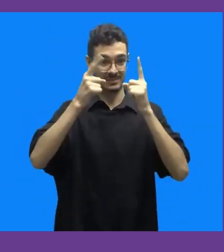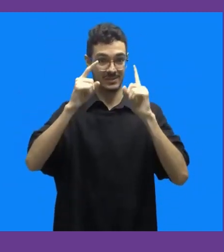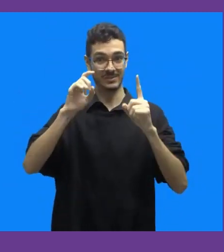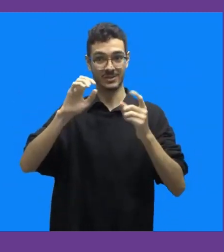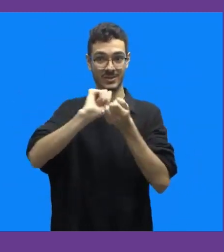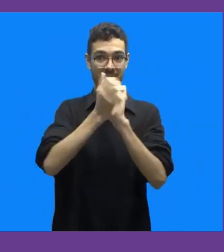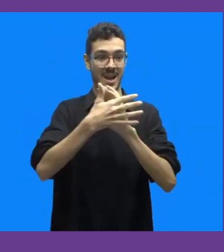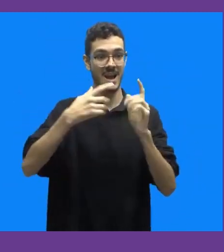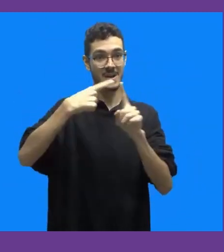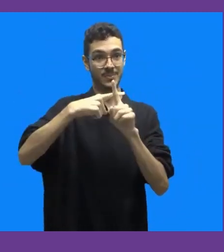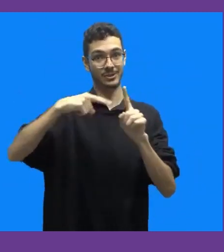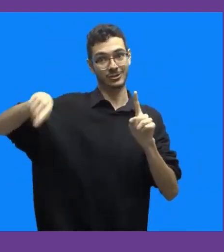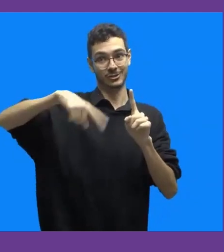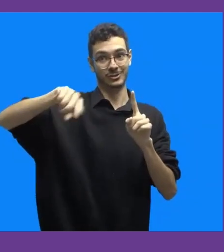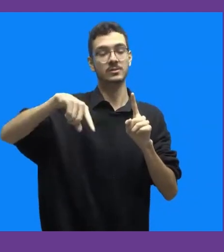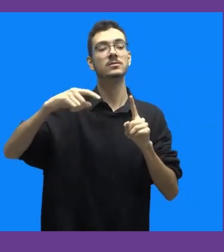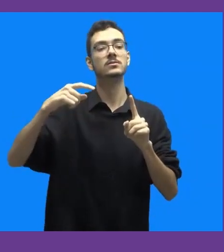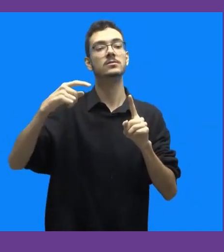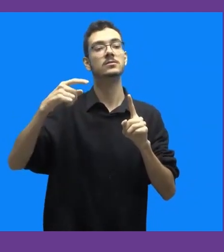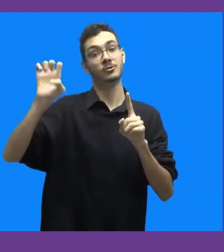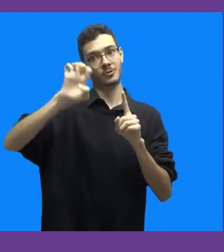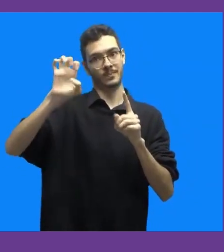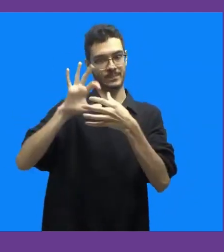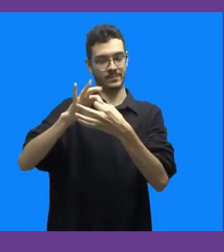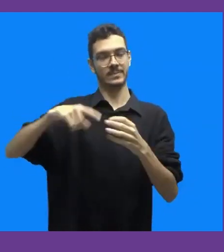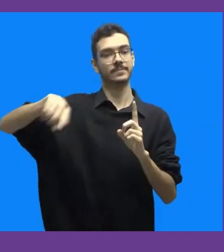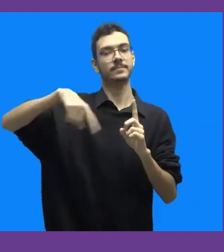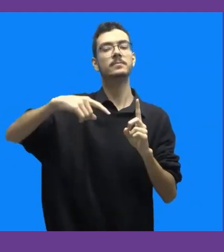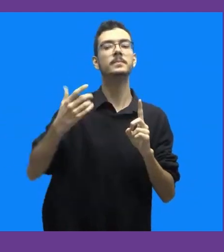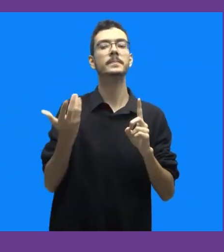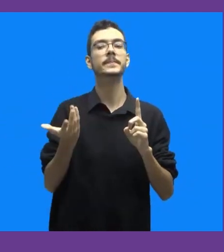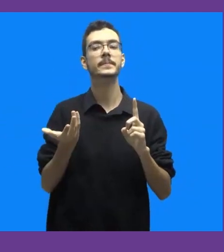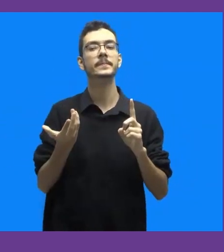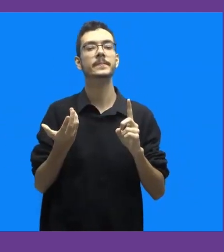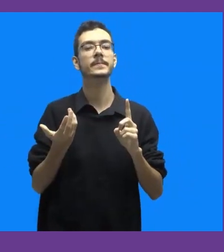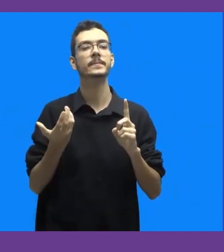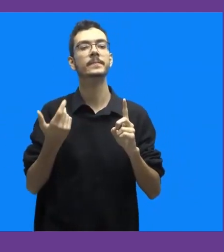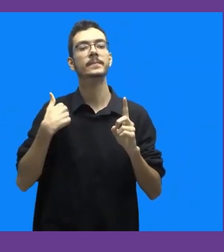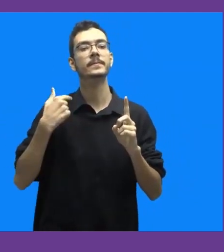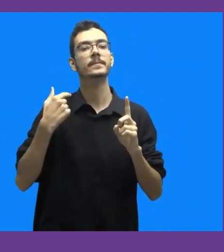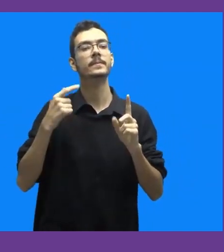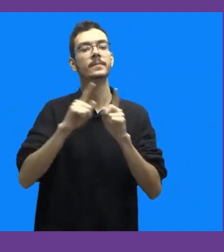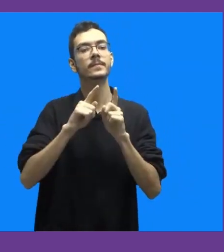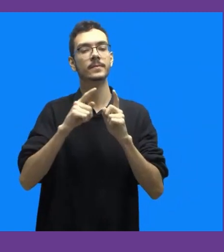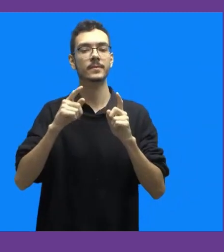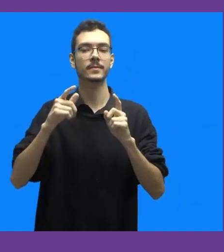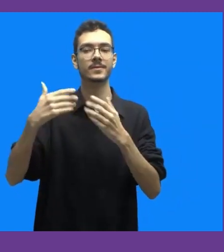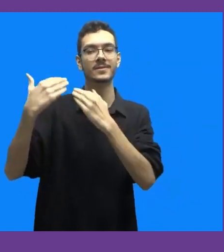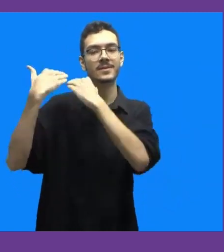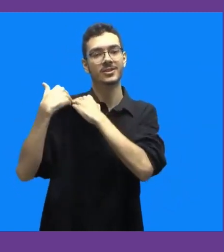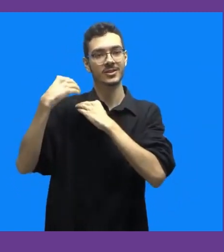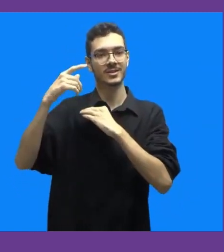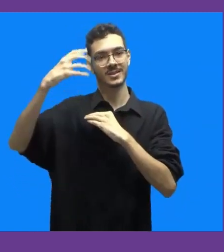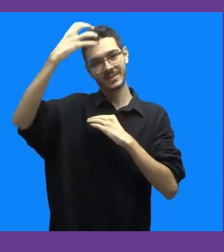of universities around Europe, and what do you expect from the administration, or what we can do better